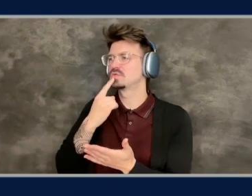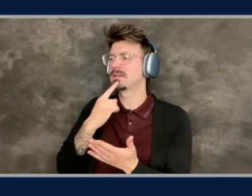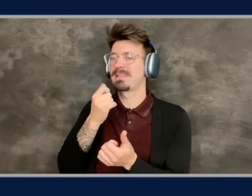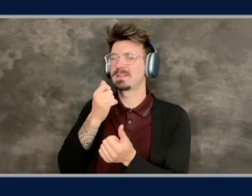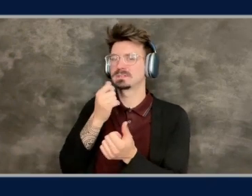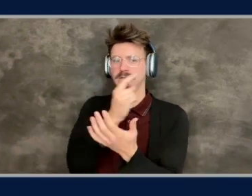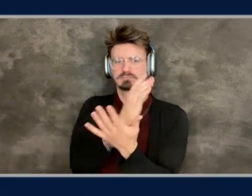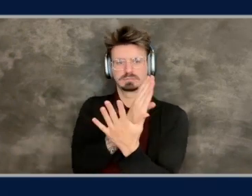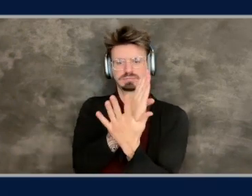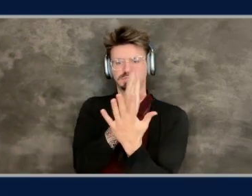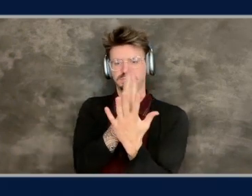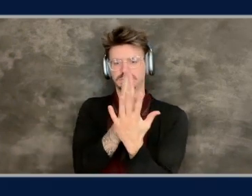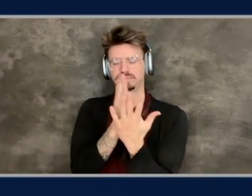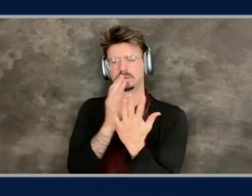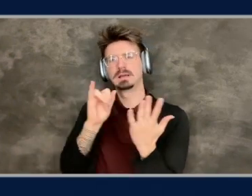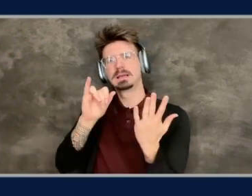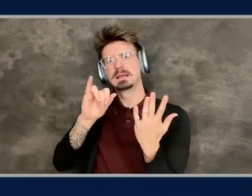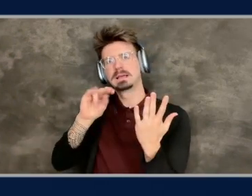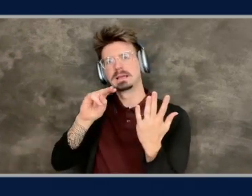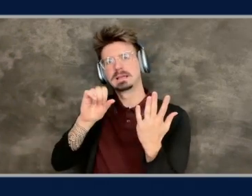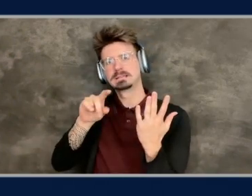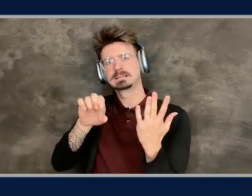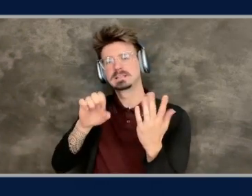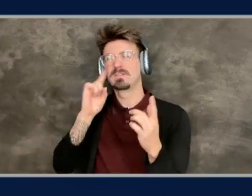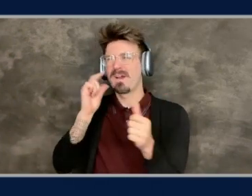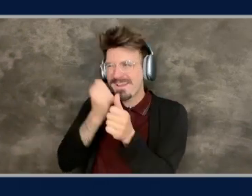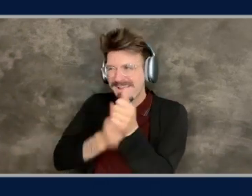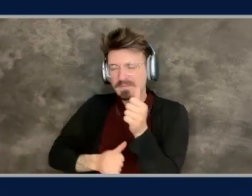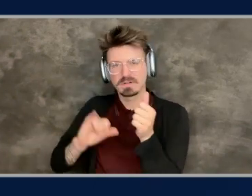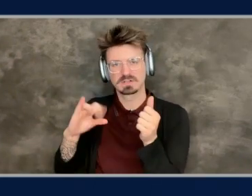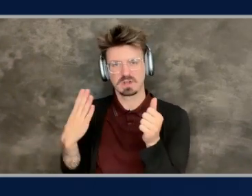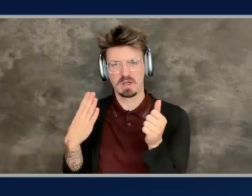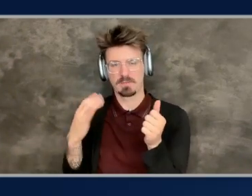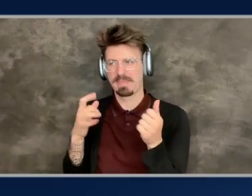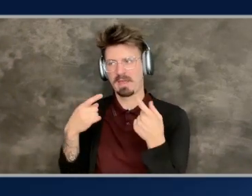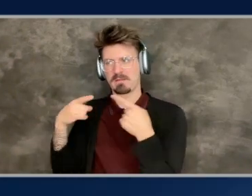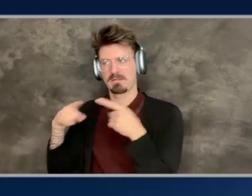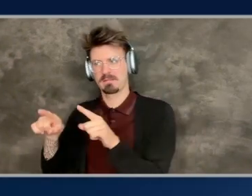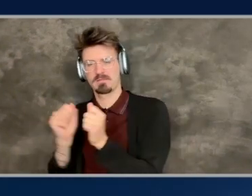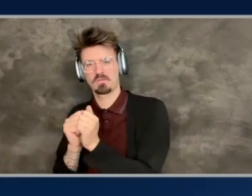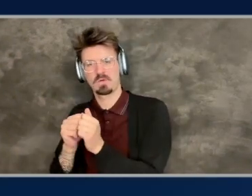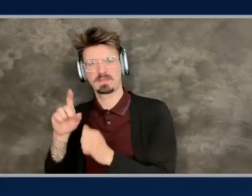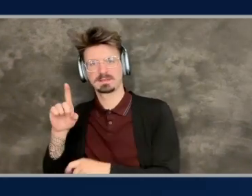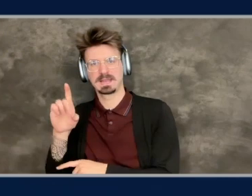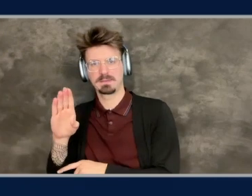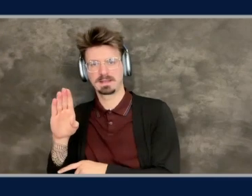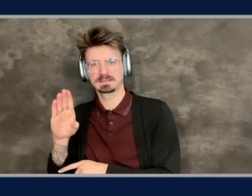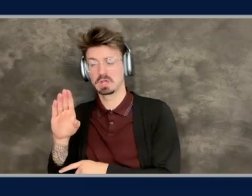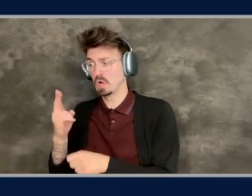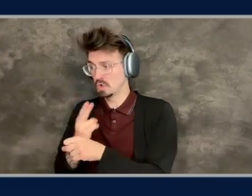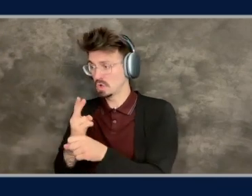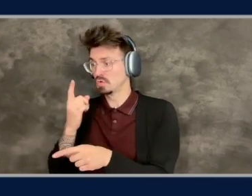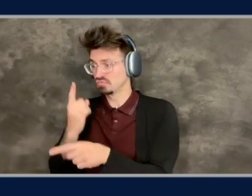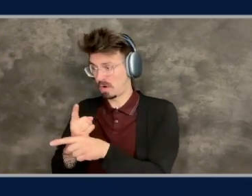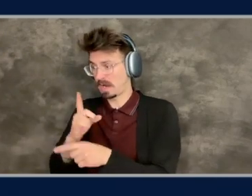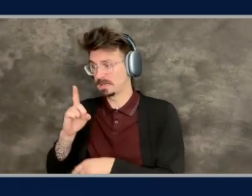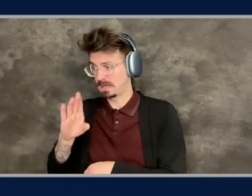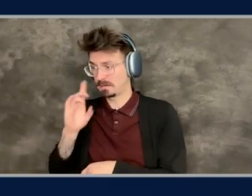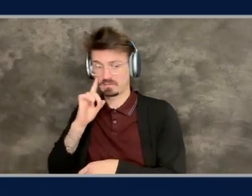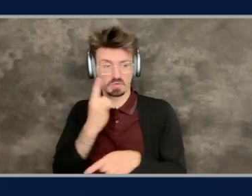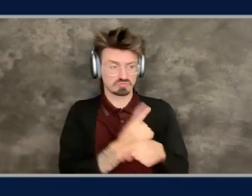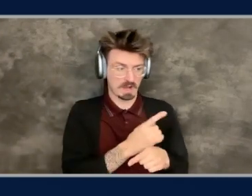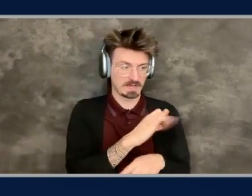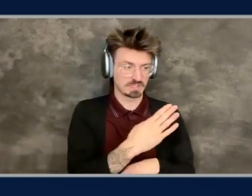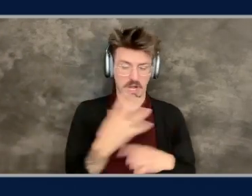that aligns with a lot of our messaging. We say with databases, use the right database for the right job, use the right tool for the right job. With